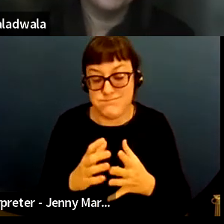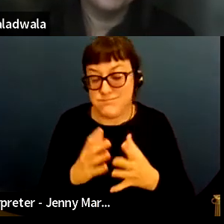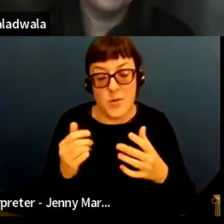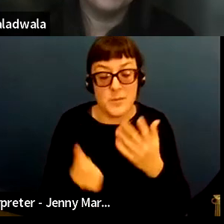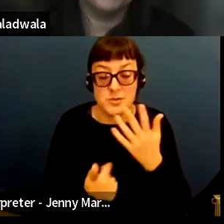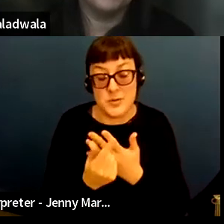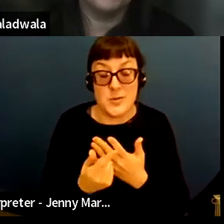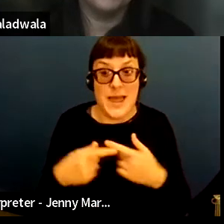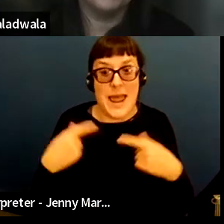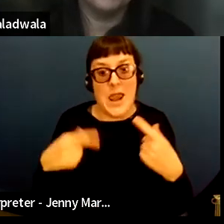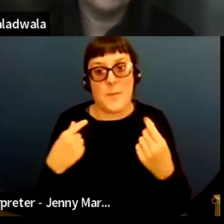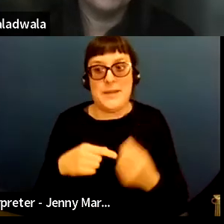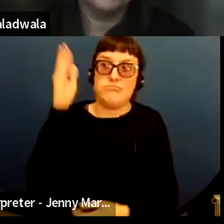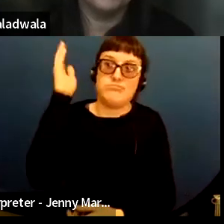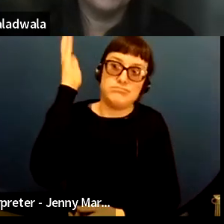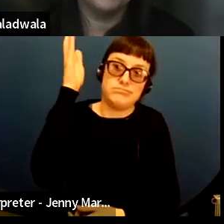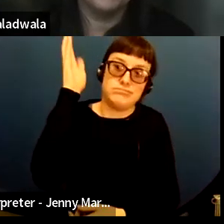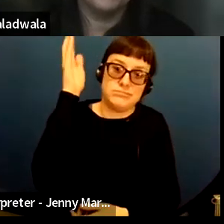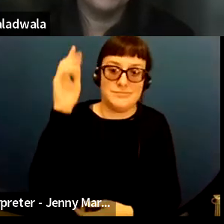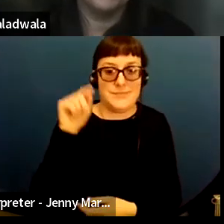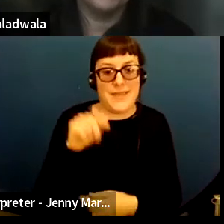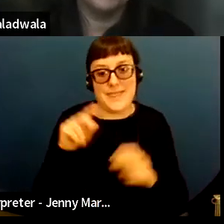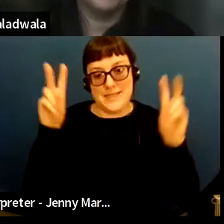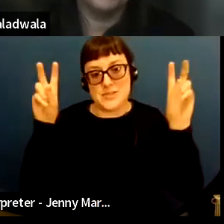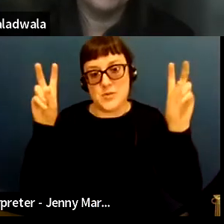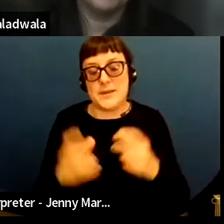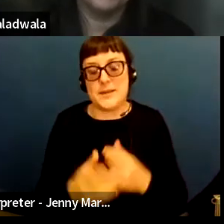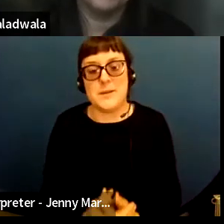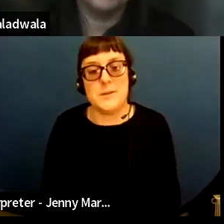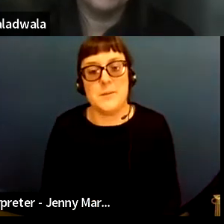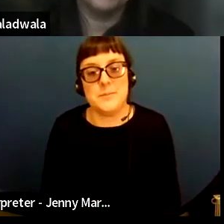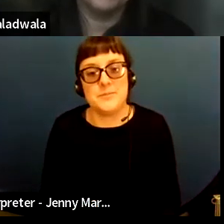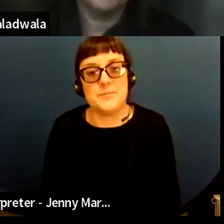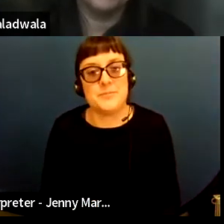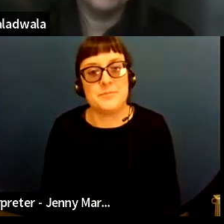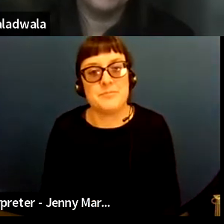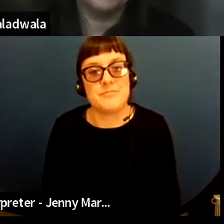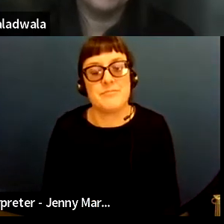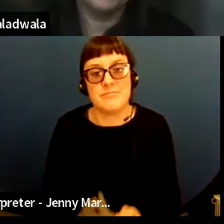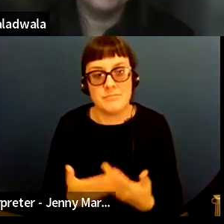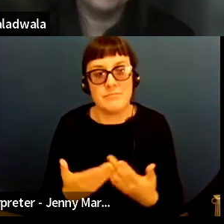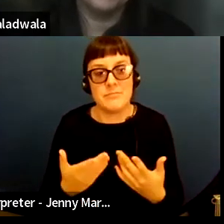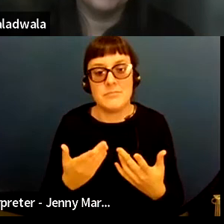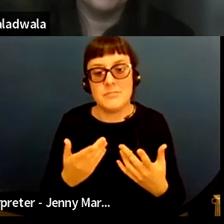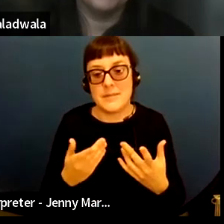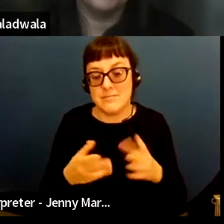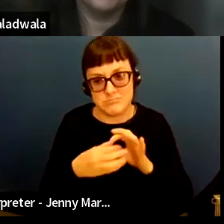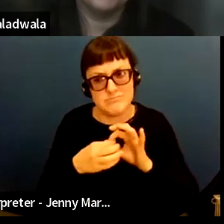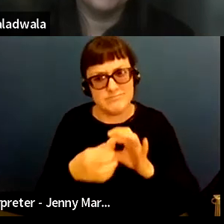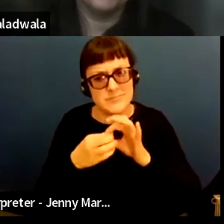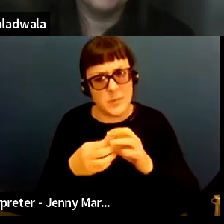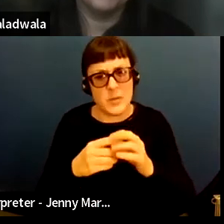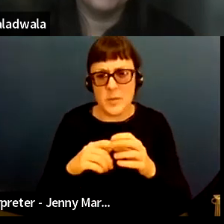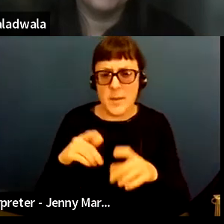be allowed to talk for a few minutes and engage with people who are obviously like-minded